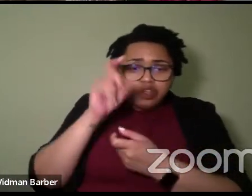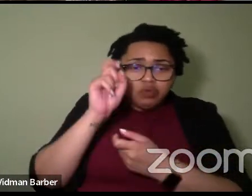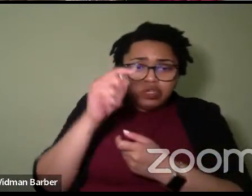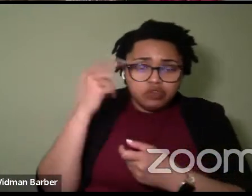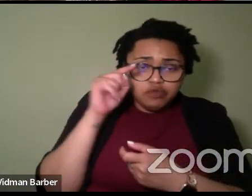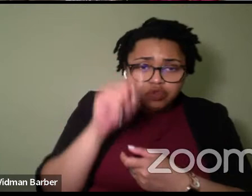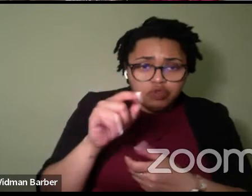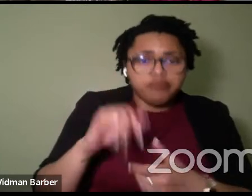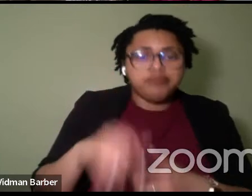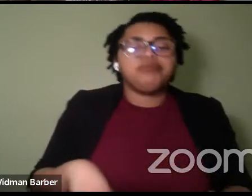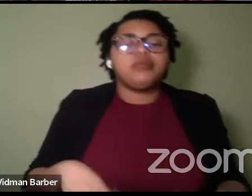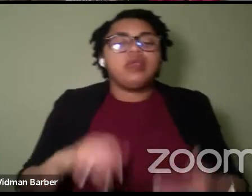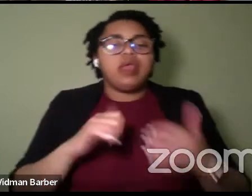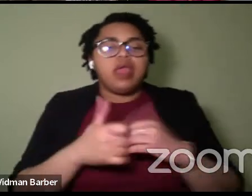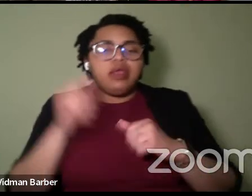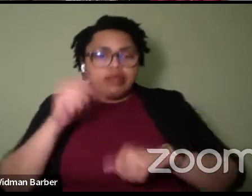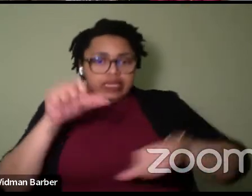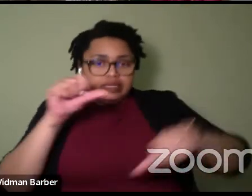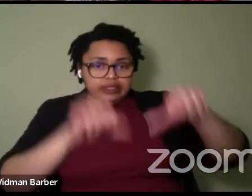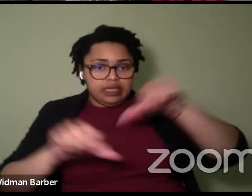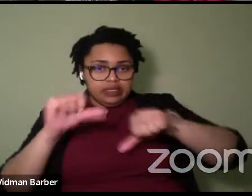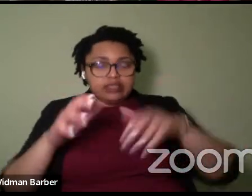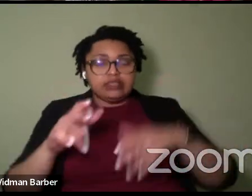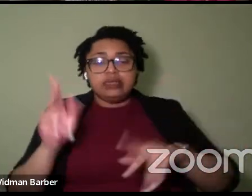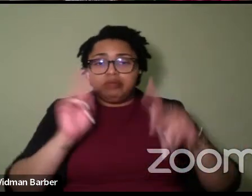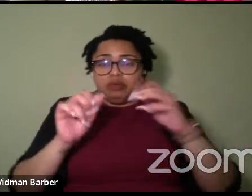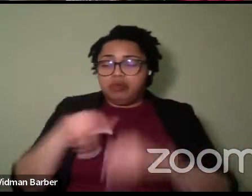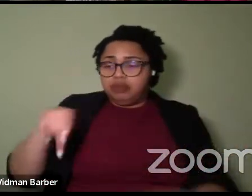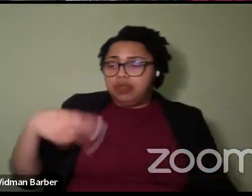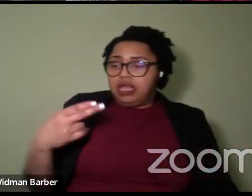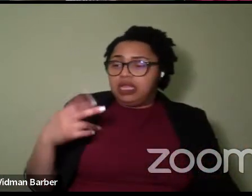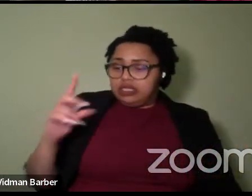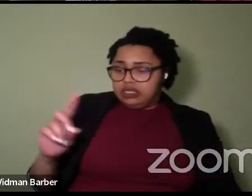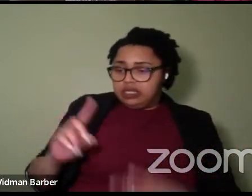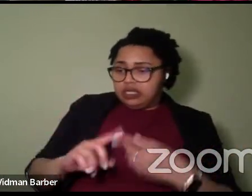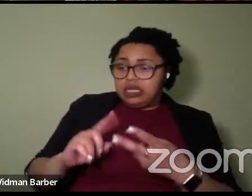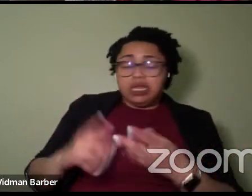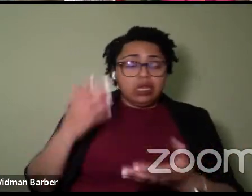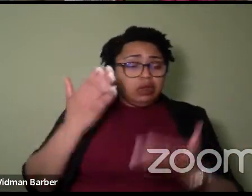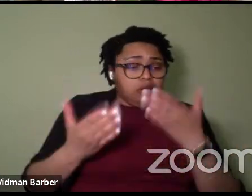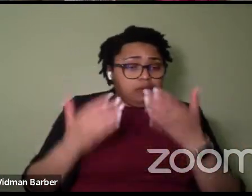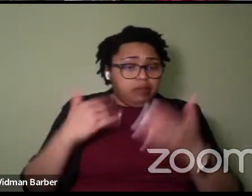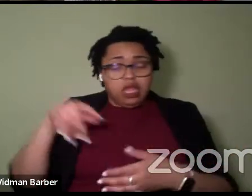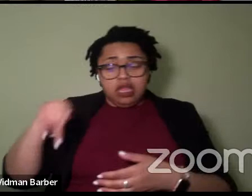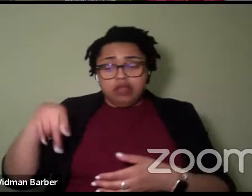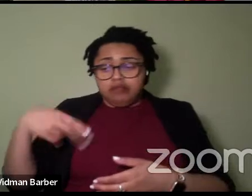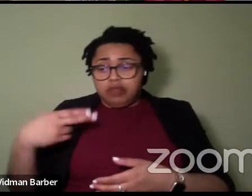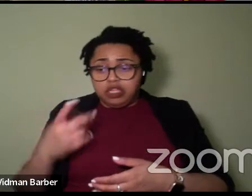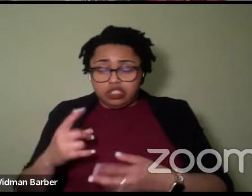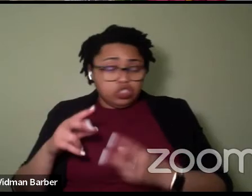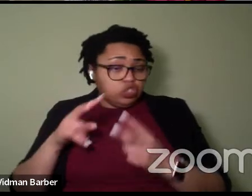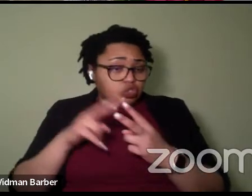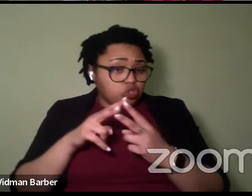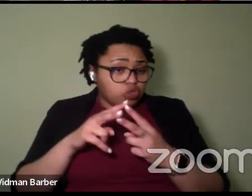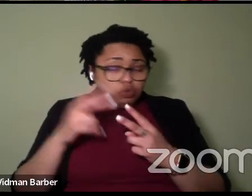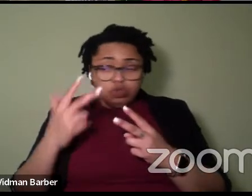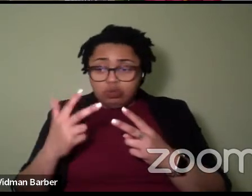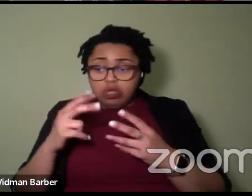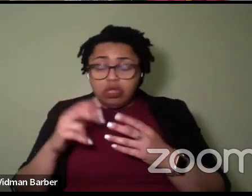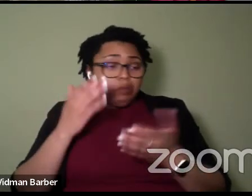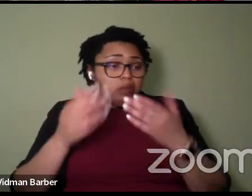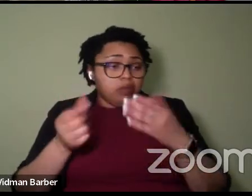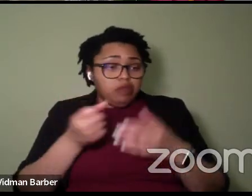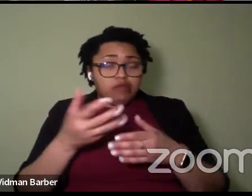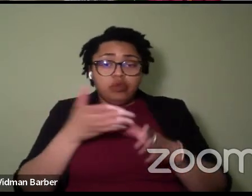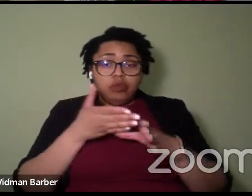talking about folks with PhDs, some of them got maybe couple masters, how can they understand that